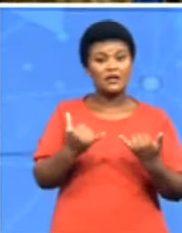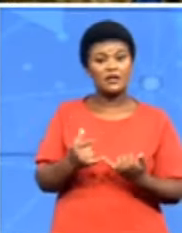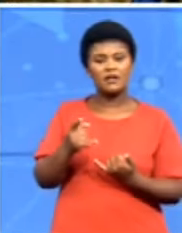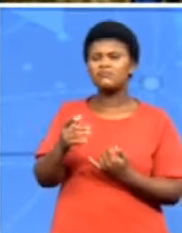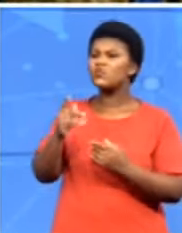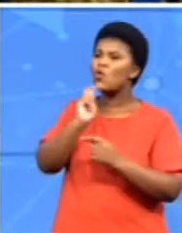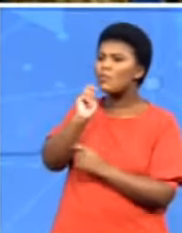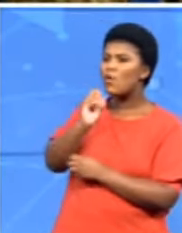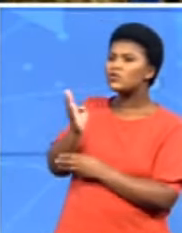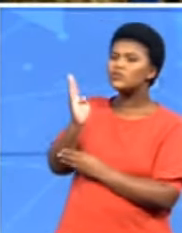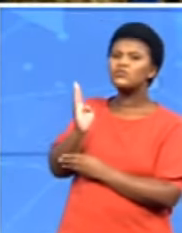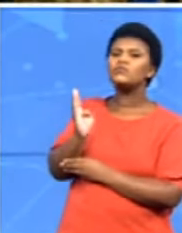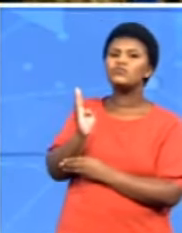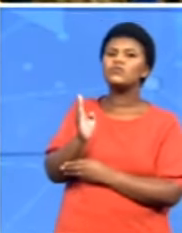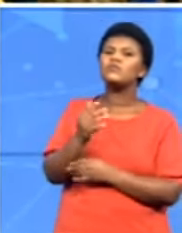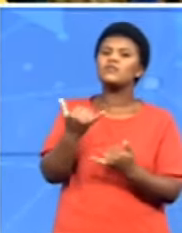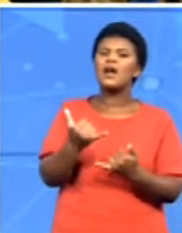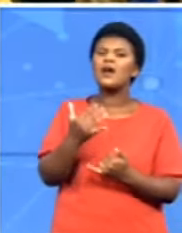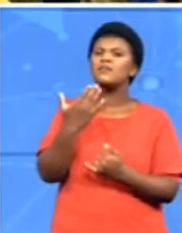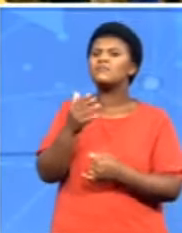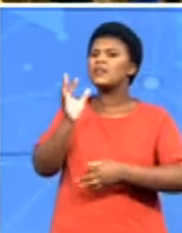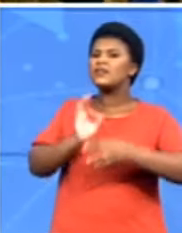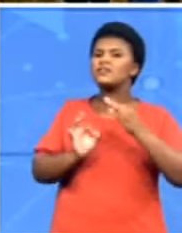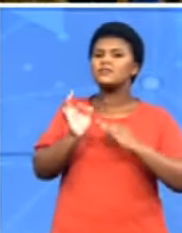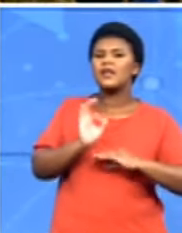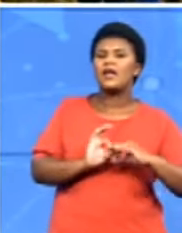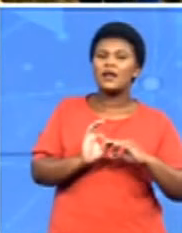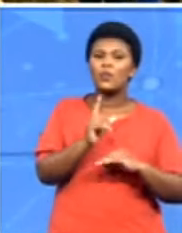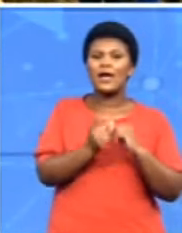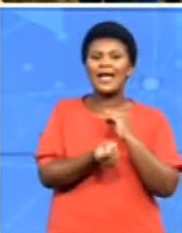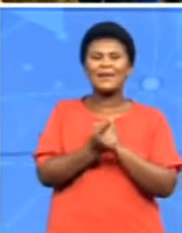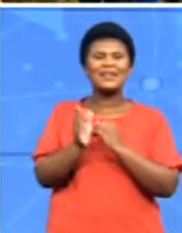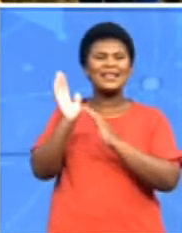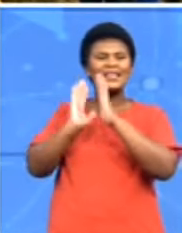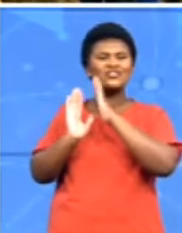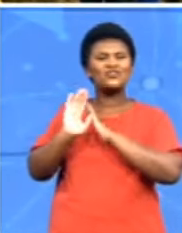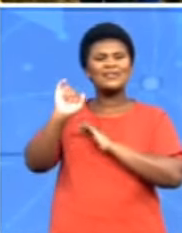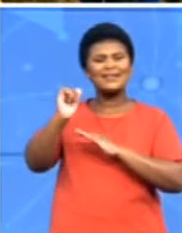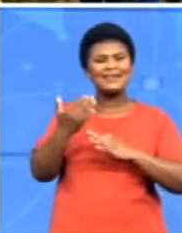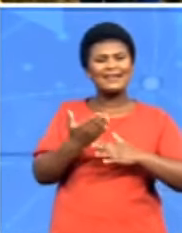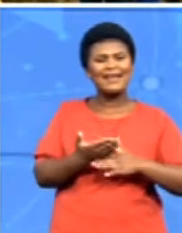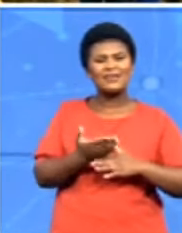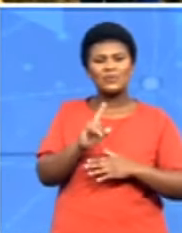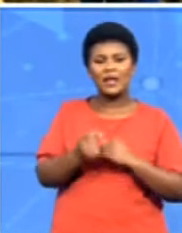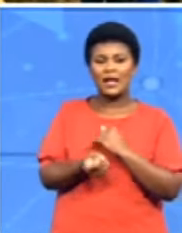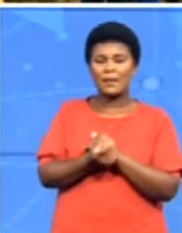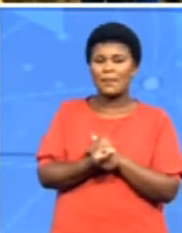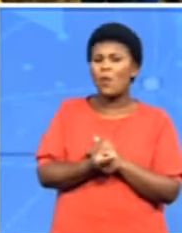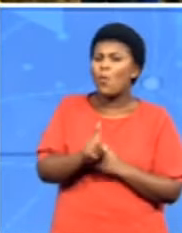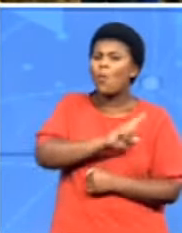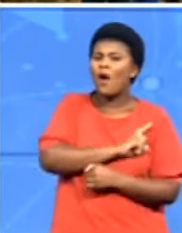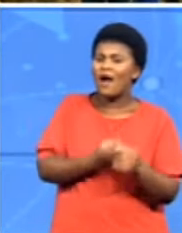us some context and the history behind this case and the possible motive with regards to these killings.